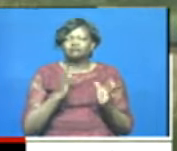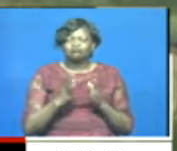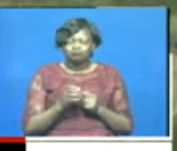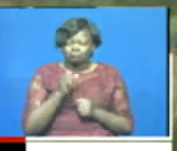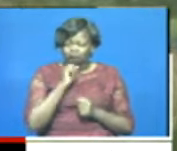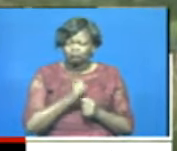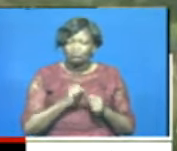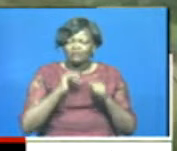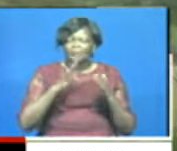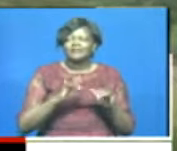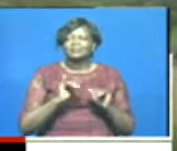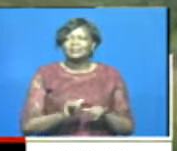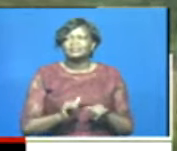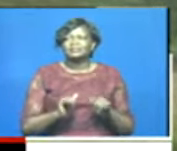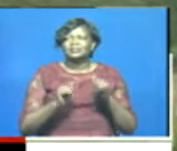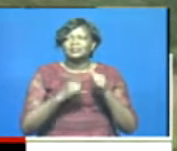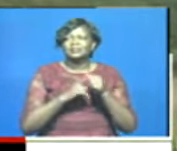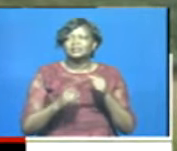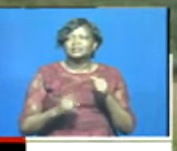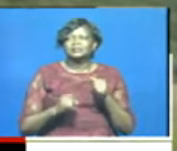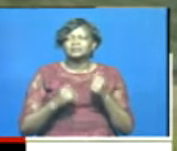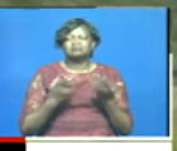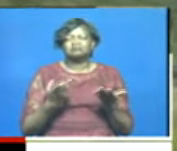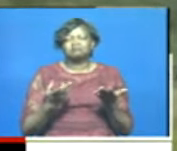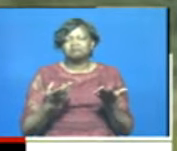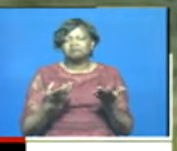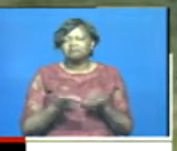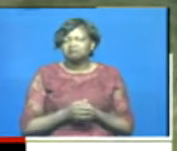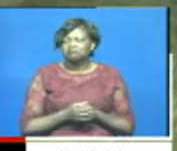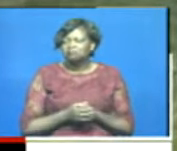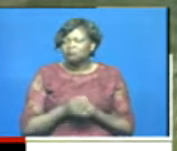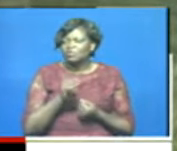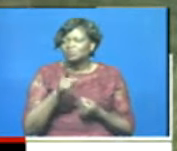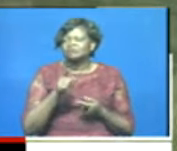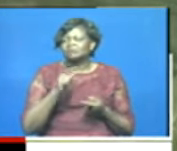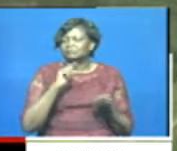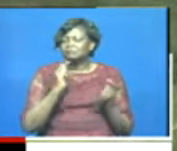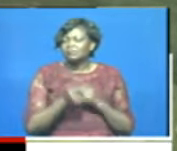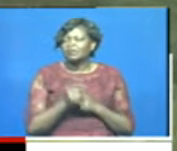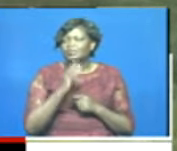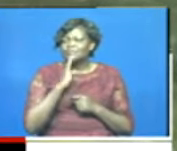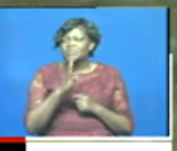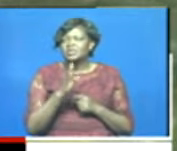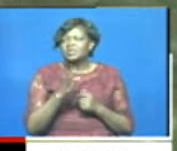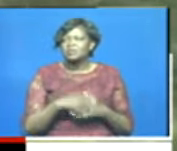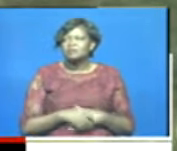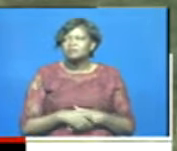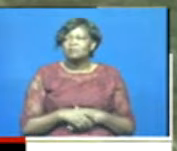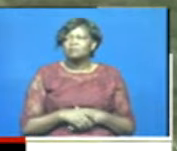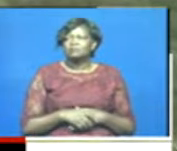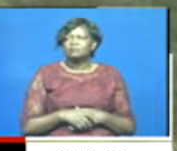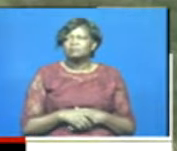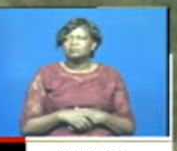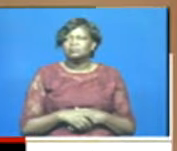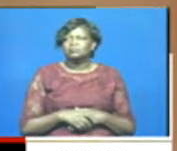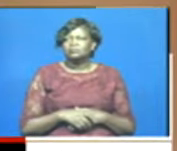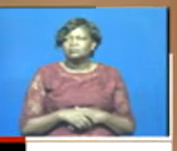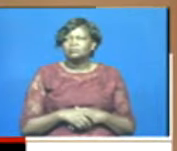farmer remains at 60, so how viable will this change be? Hibak Said for Prime Edition.